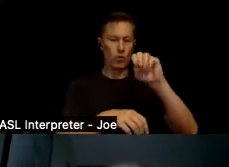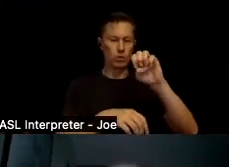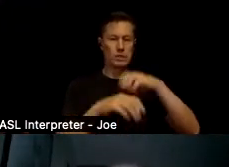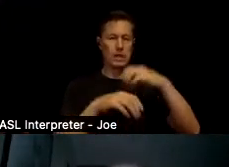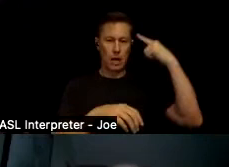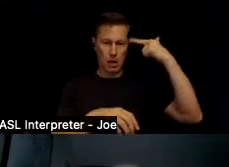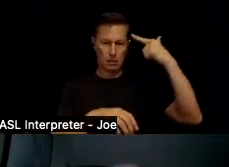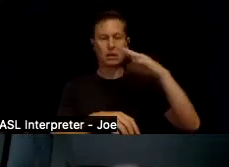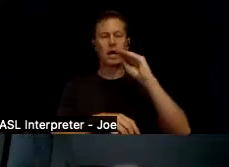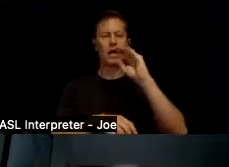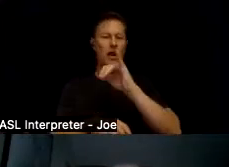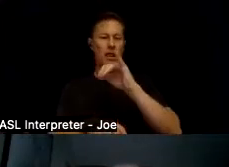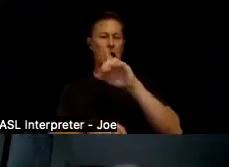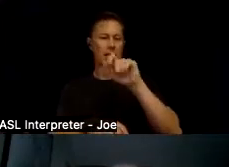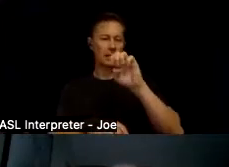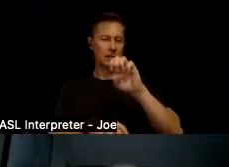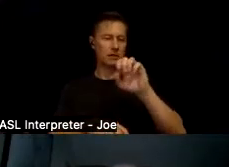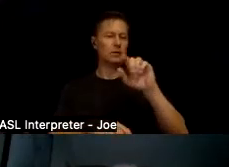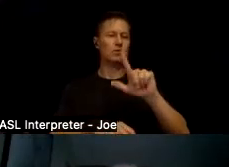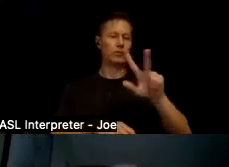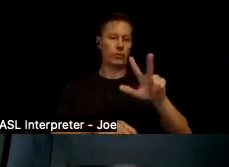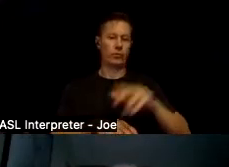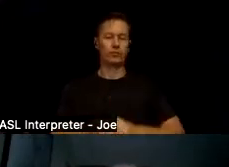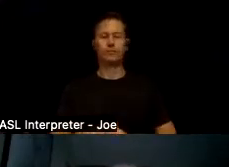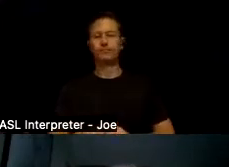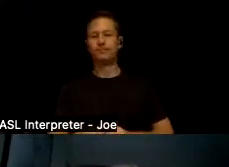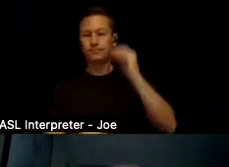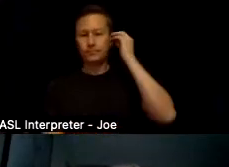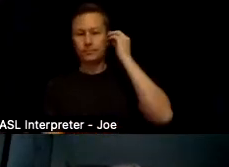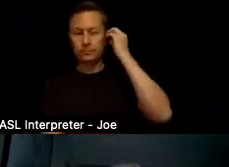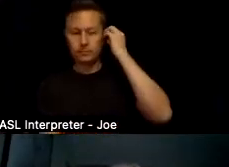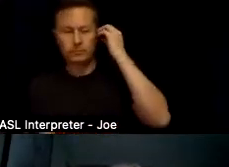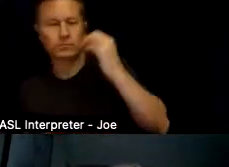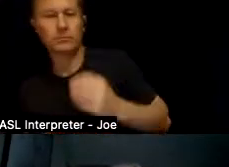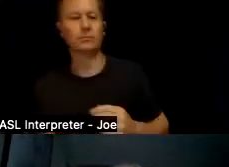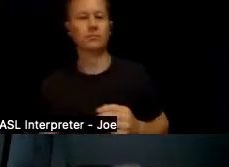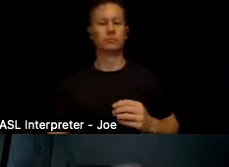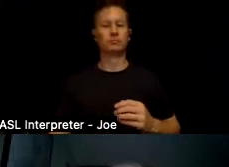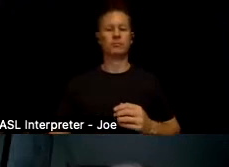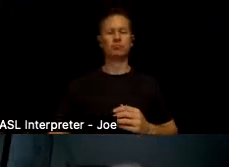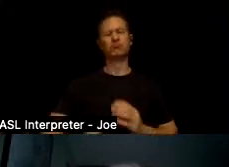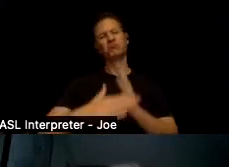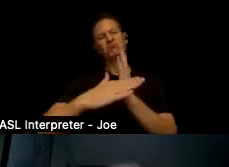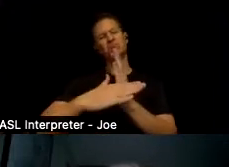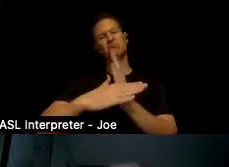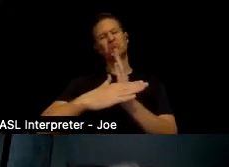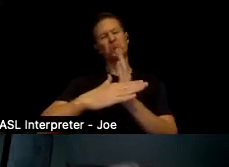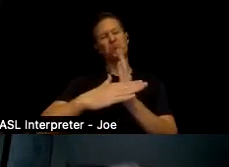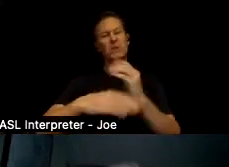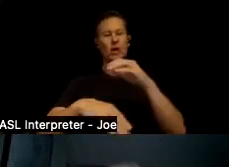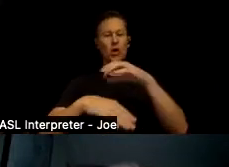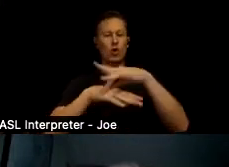23rd by the time the earthquake happened. So it was a moderately large earthquake out in the desert. Next